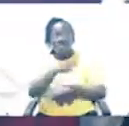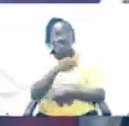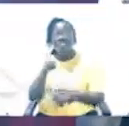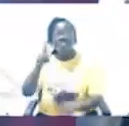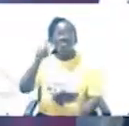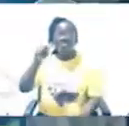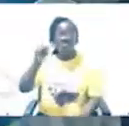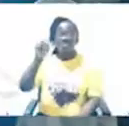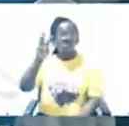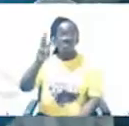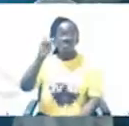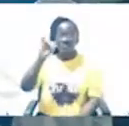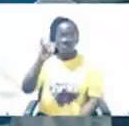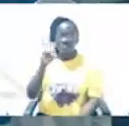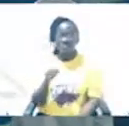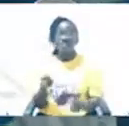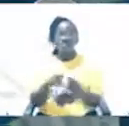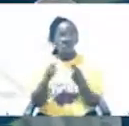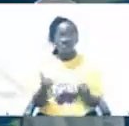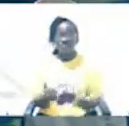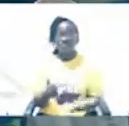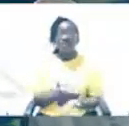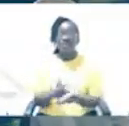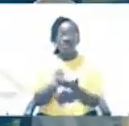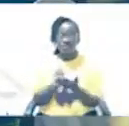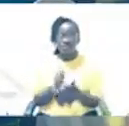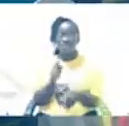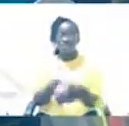help them to accept the Lord now.